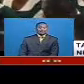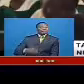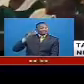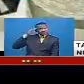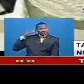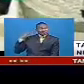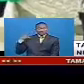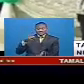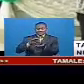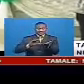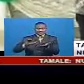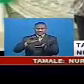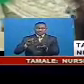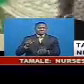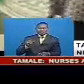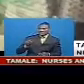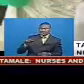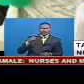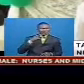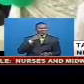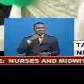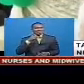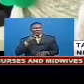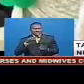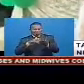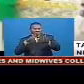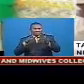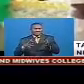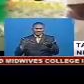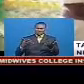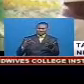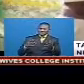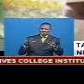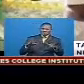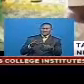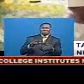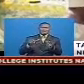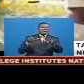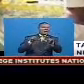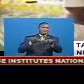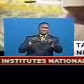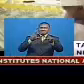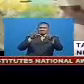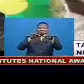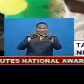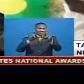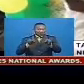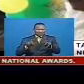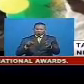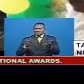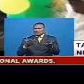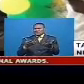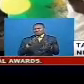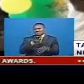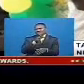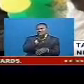According to the principal of the college, Cosmas Hassan Al Hassan, students' performance at the licensure exams has